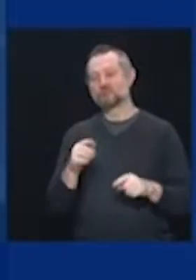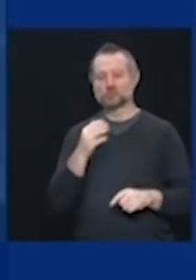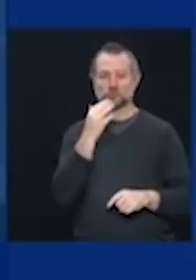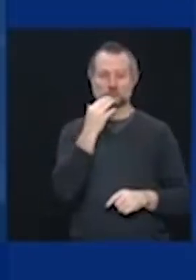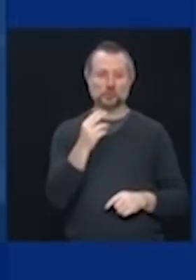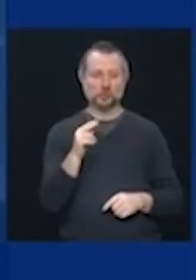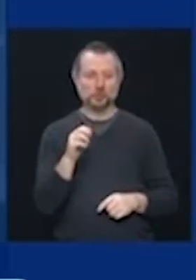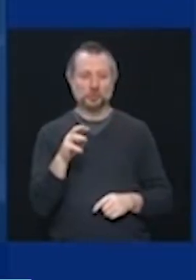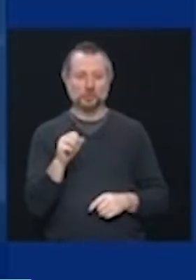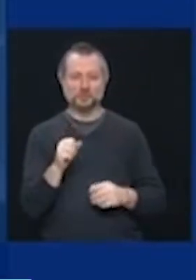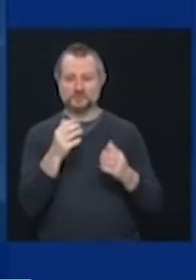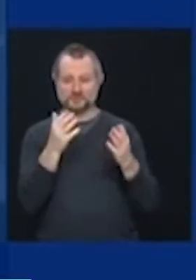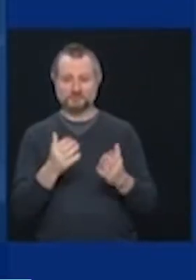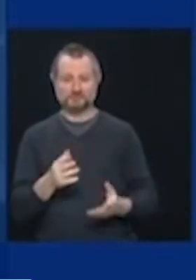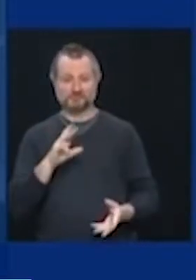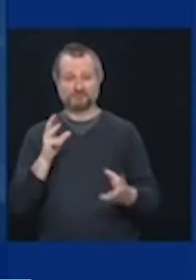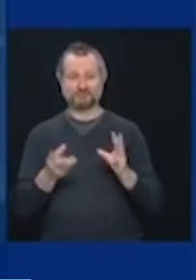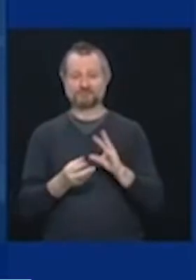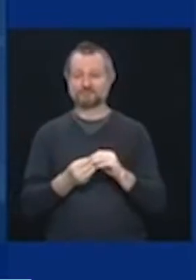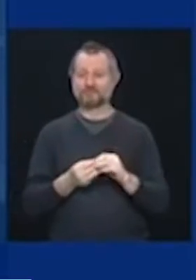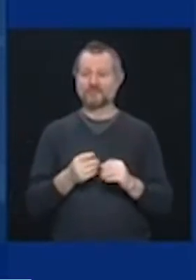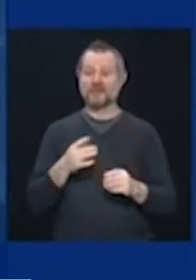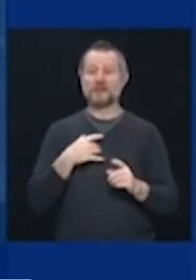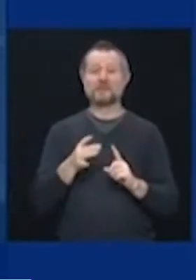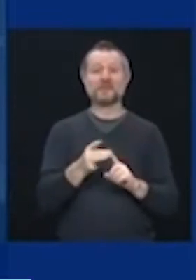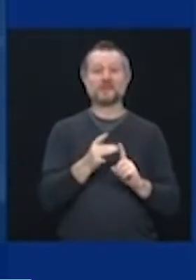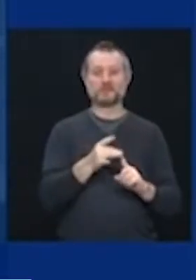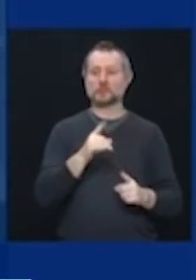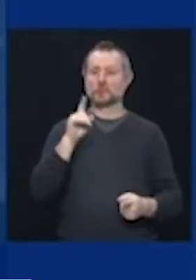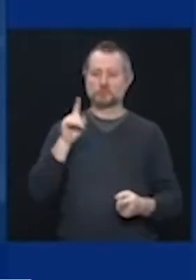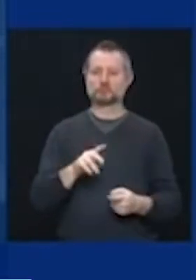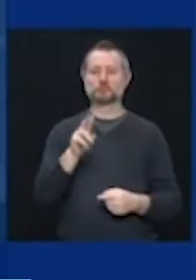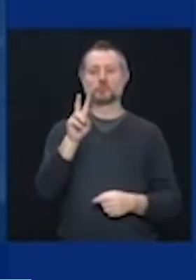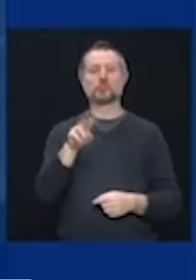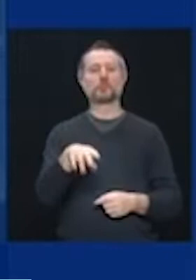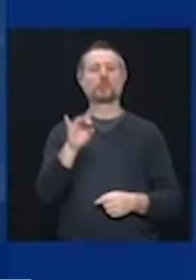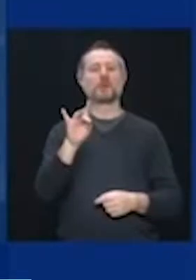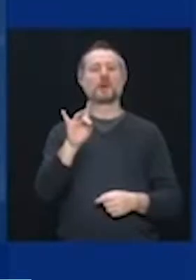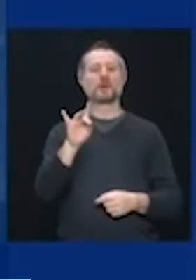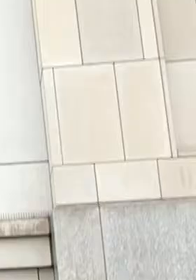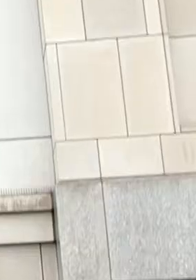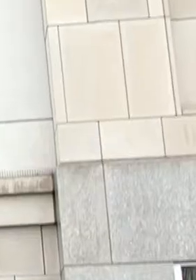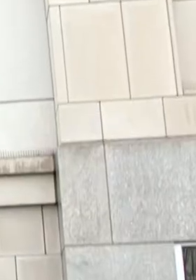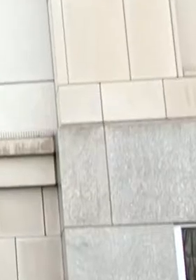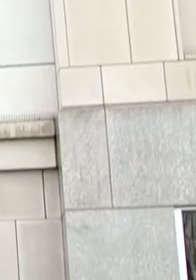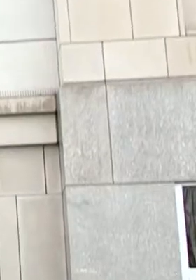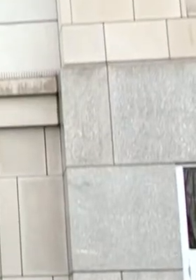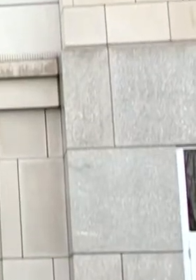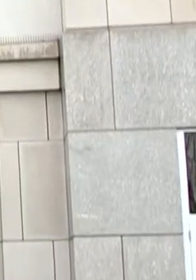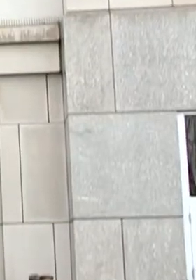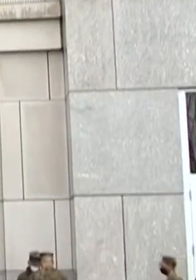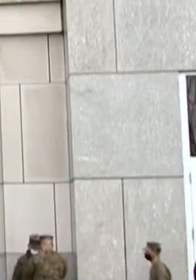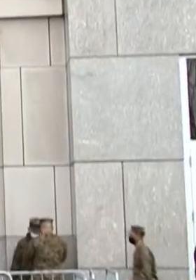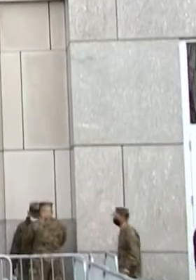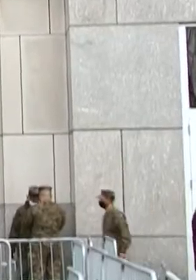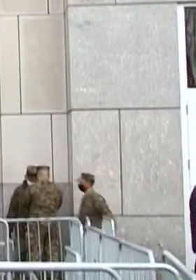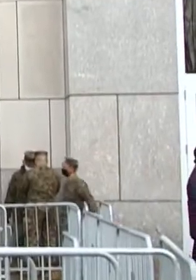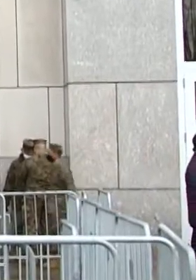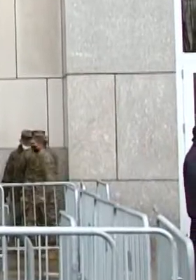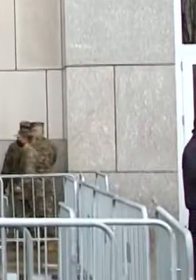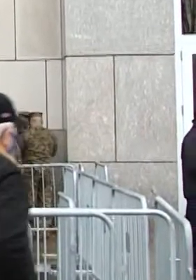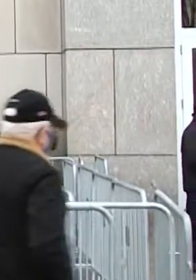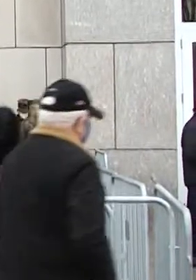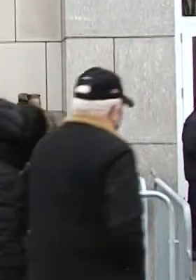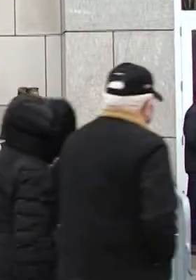Overall, the statewide positivity rate is down to 2.8%, and that is great news. During COVID, Yankee Stadium